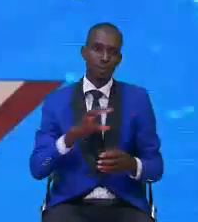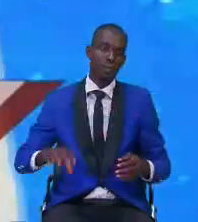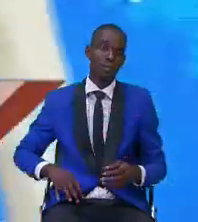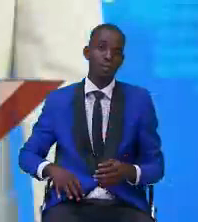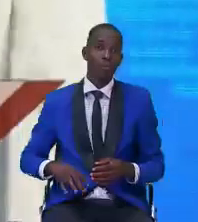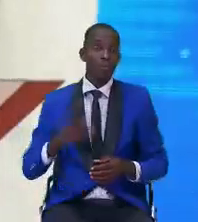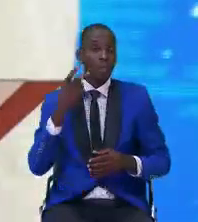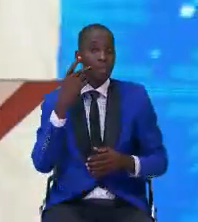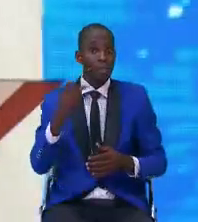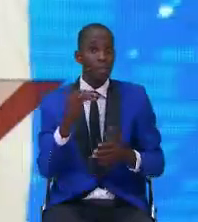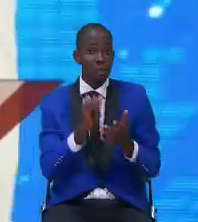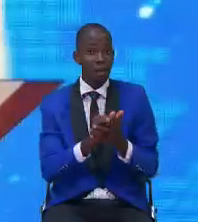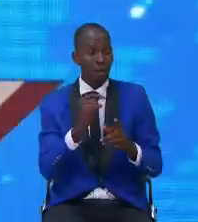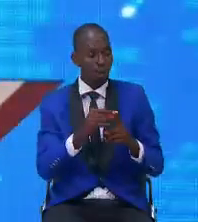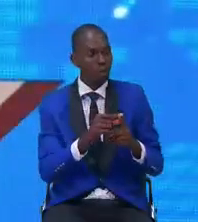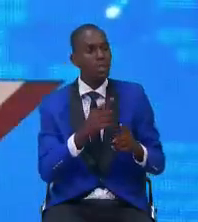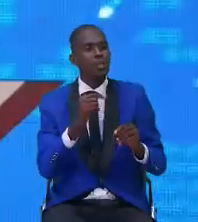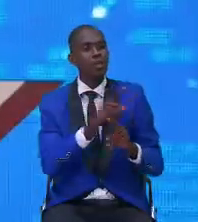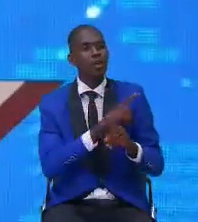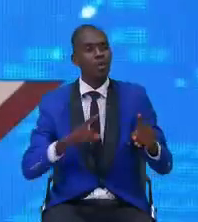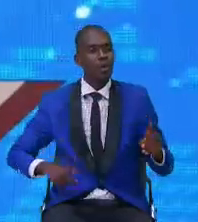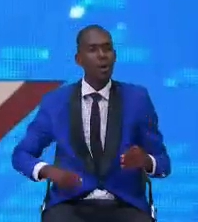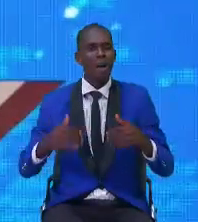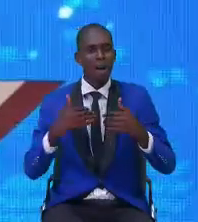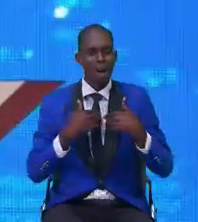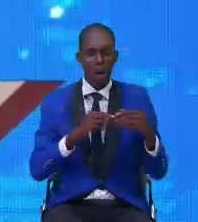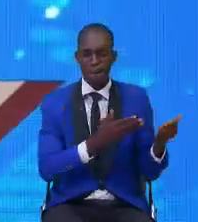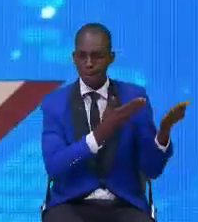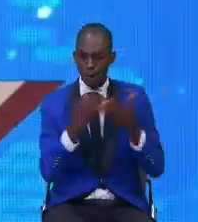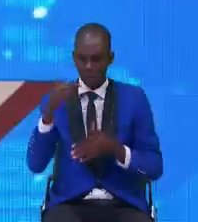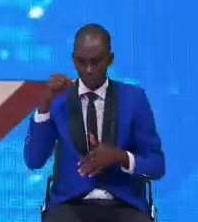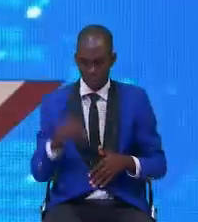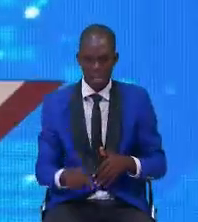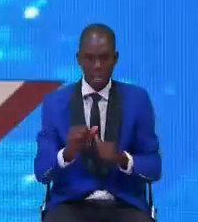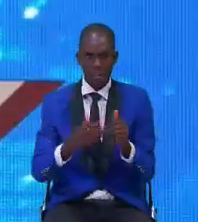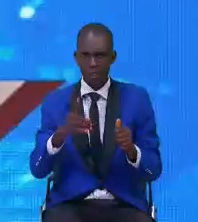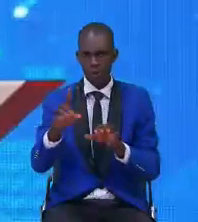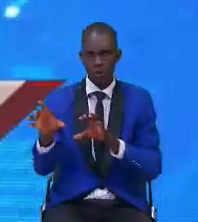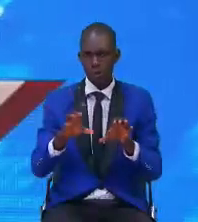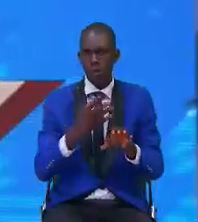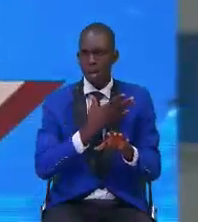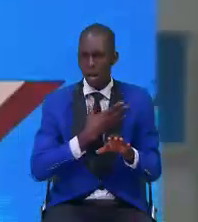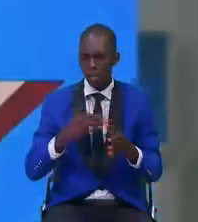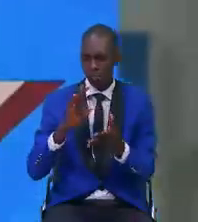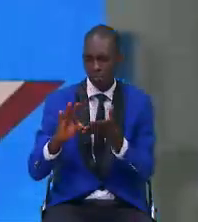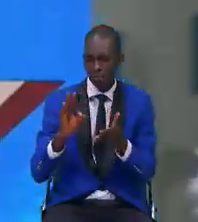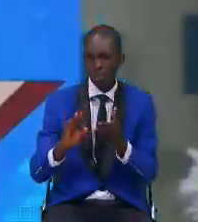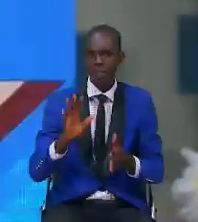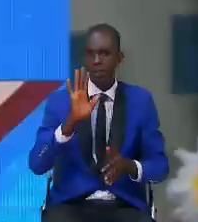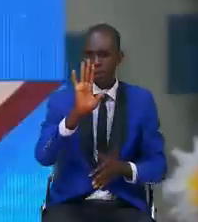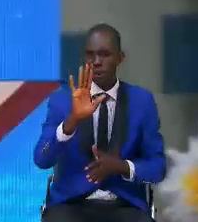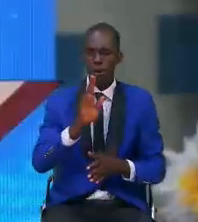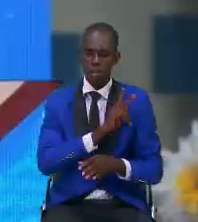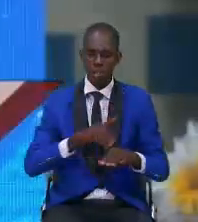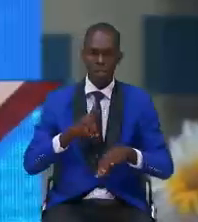many, the Lord has searched out, has known everything you're doing, and he has numbered your